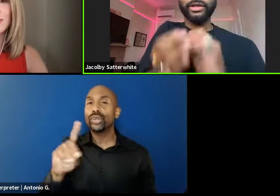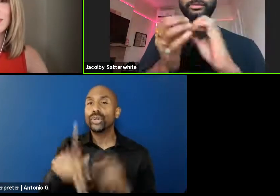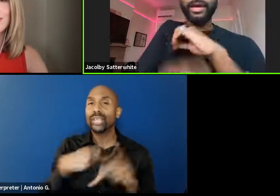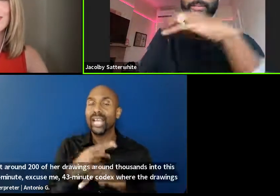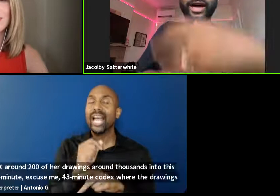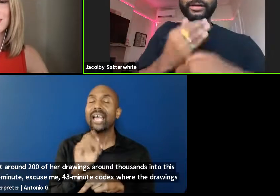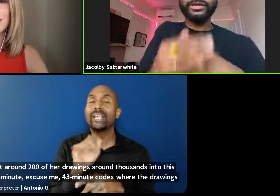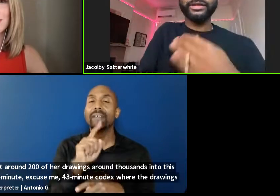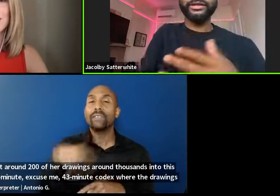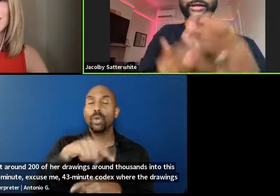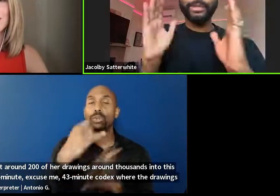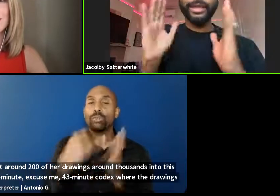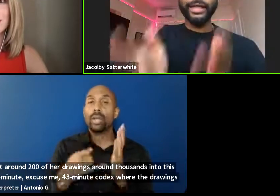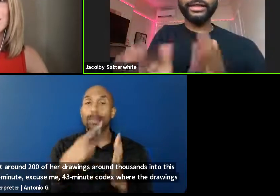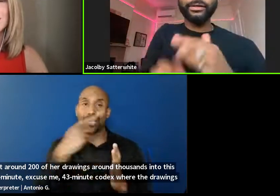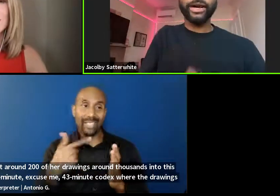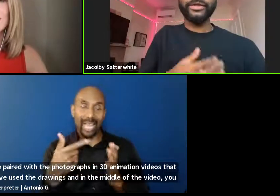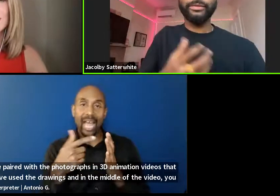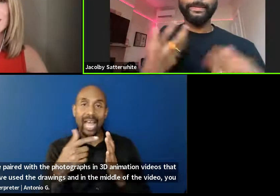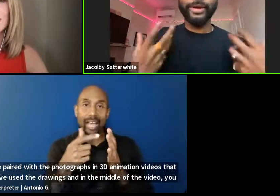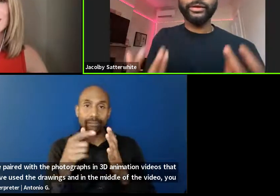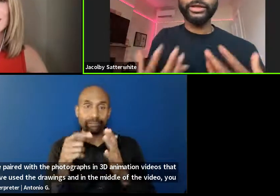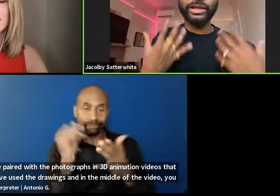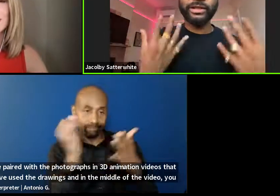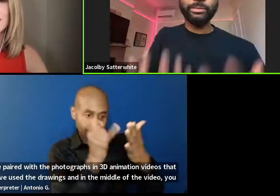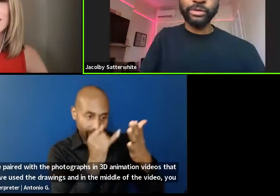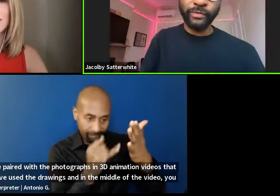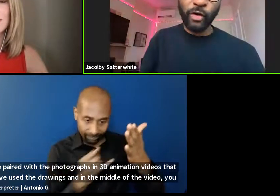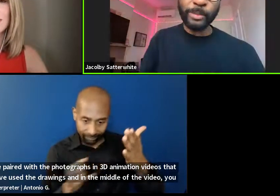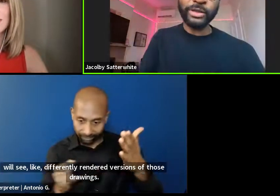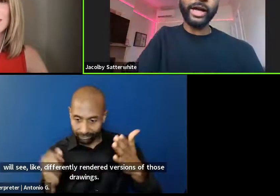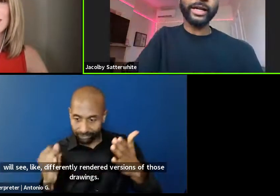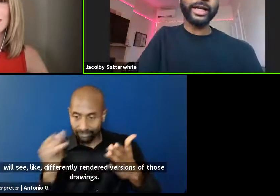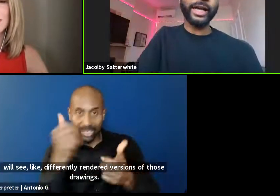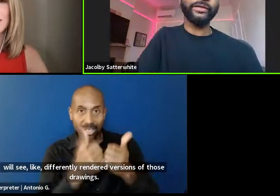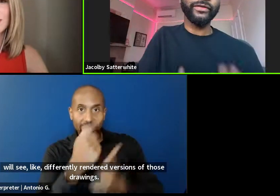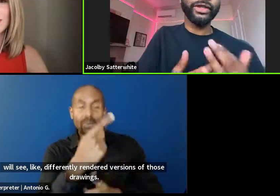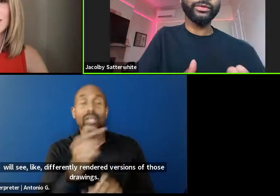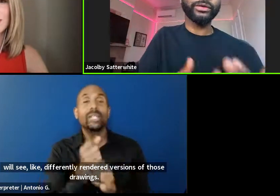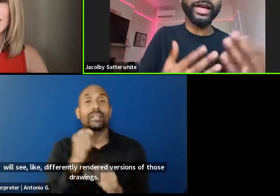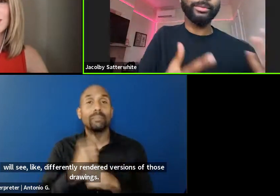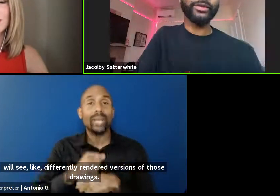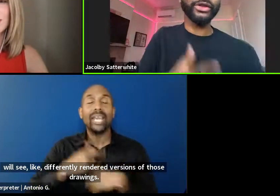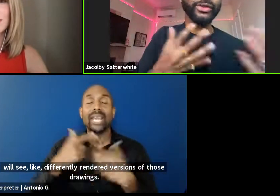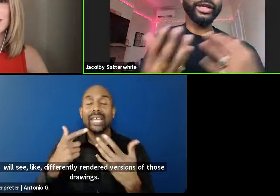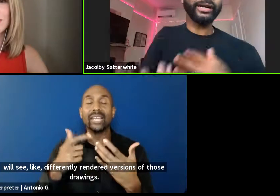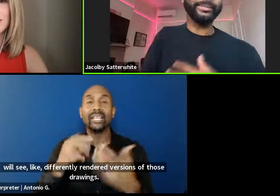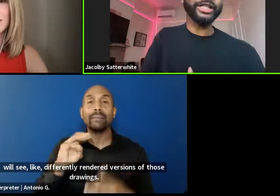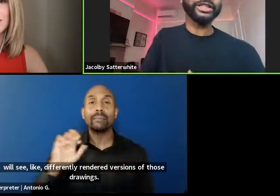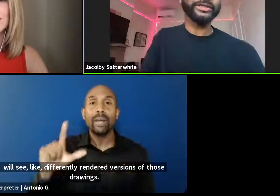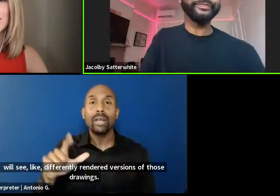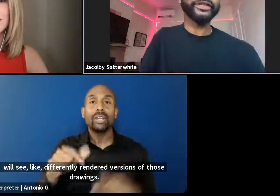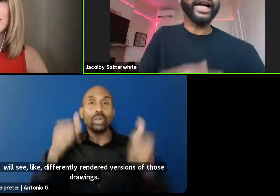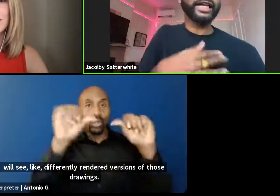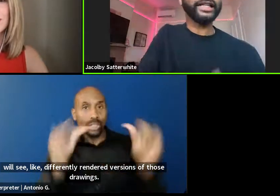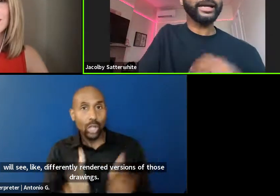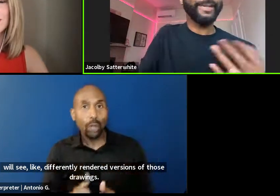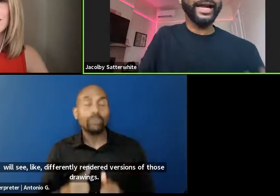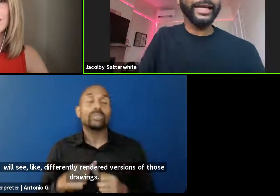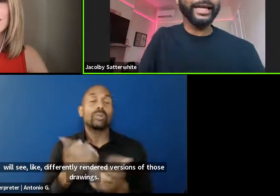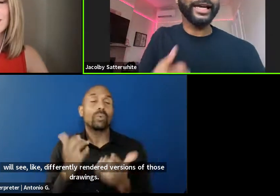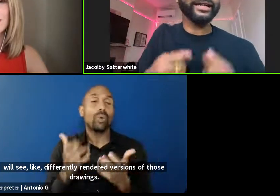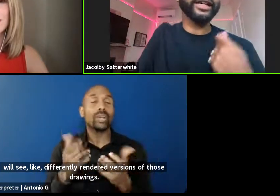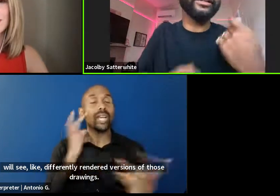them and made pipes and planes around them and built these sculptural forms so I could have a visual tableau in 3D animation, kind of